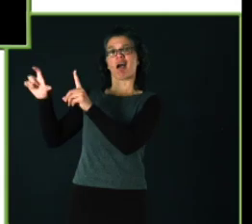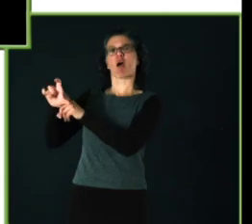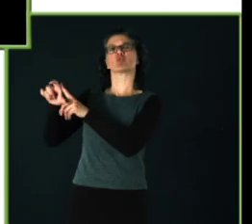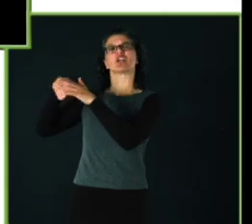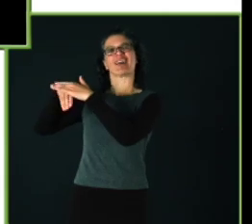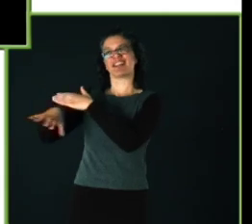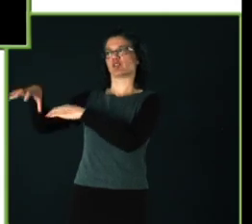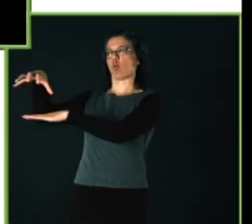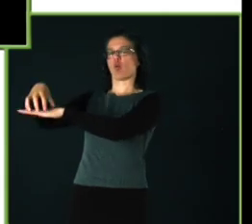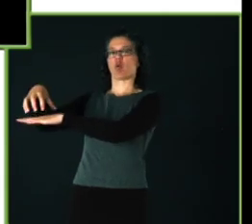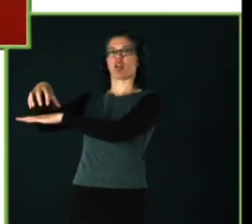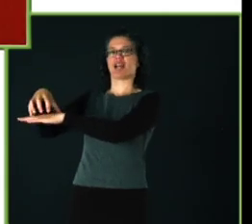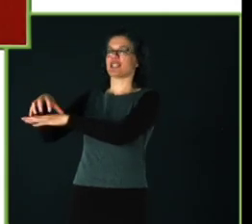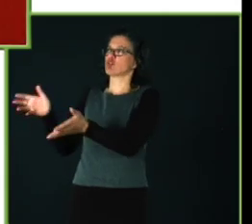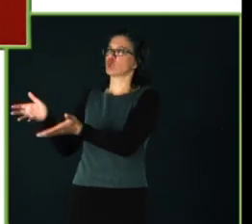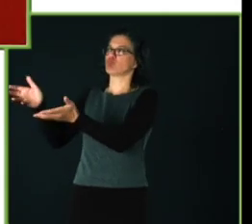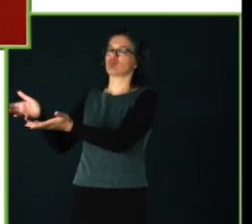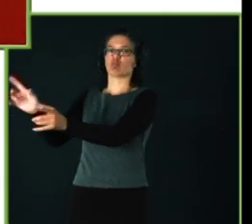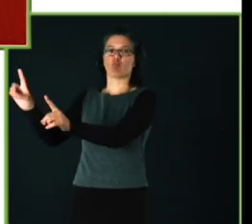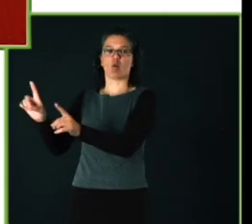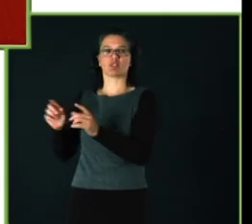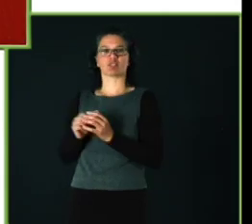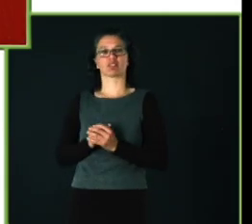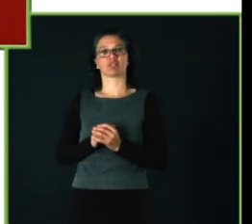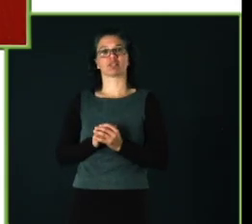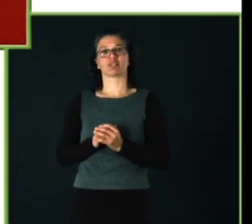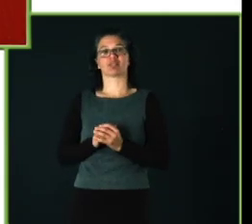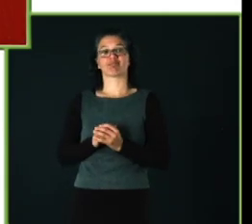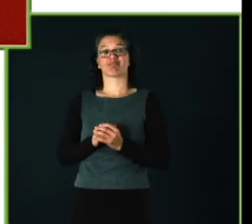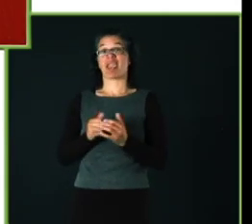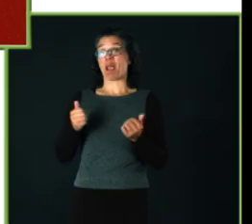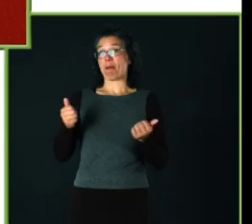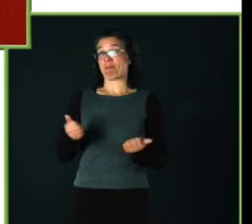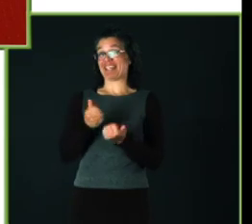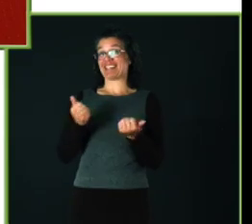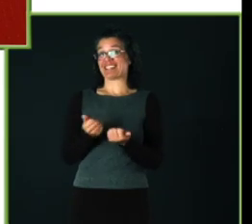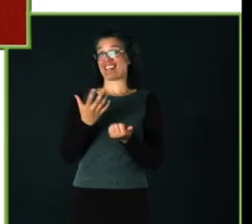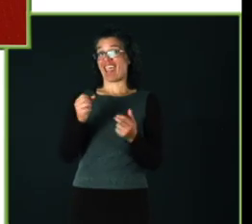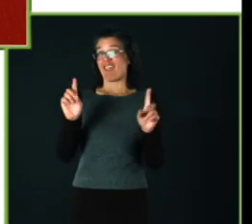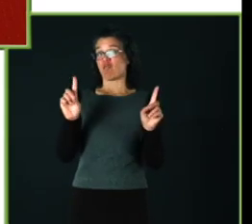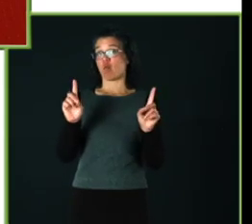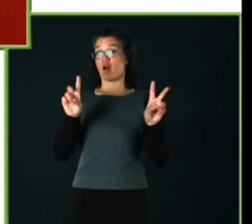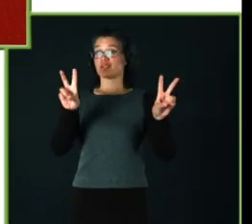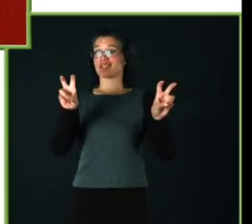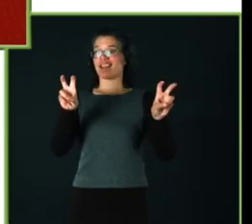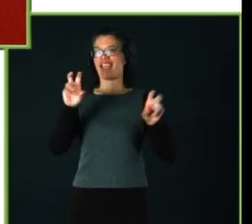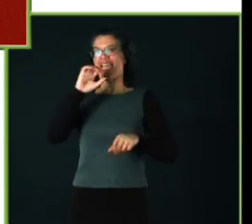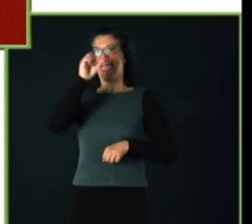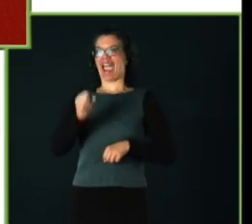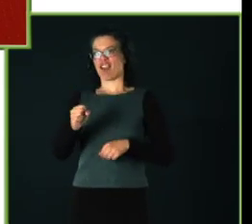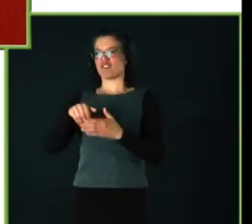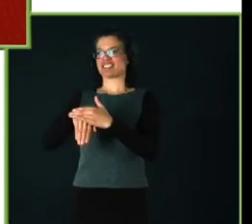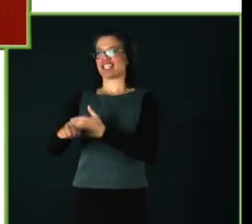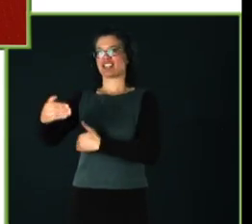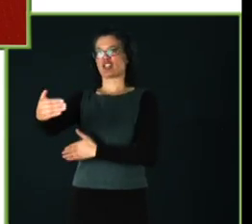organisation. There are elephants in the room. There is a perception that there is only a few people